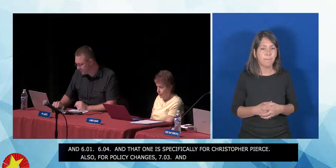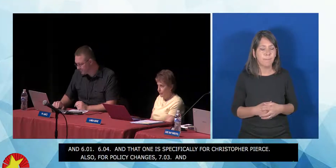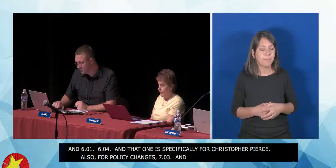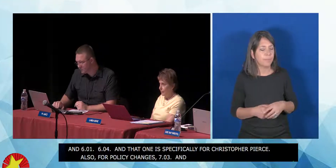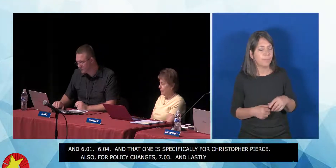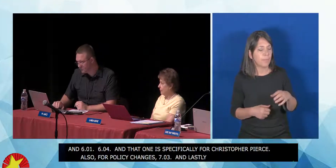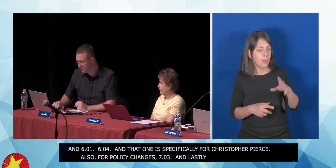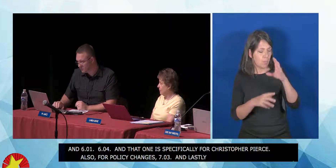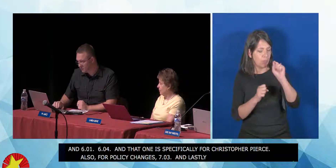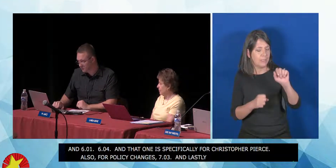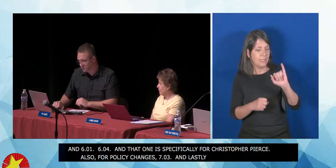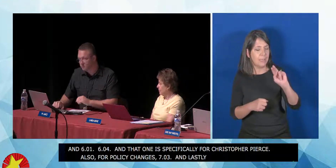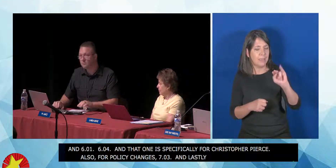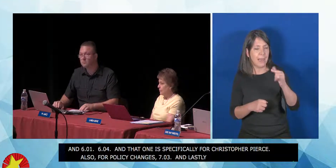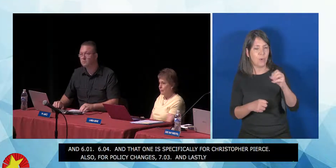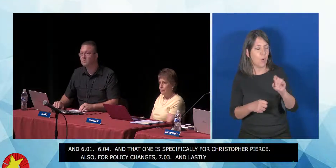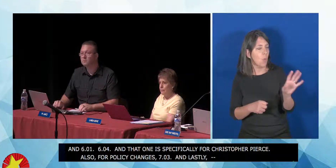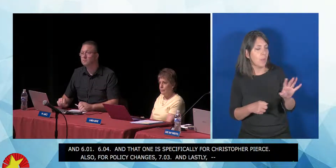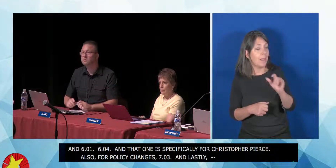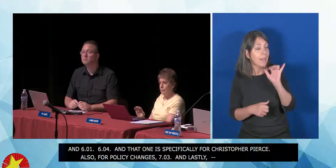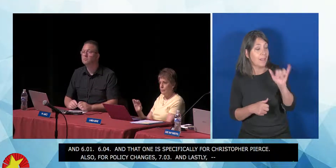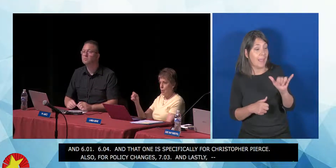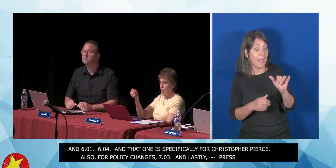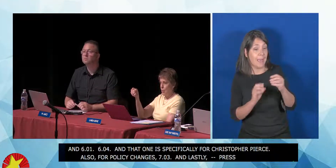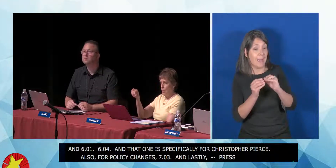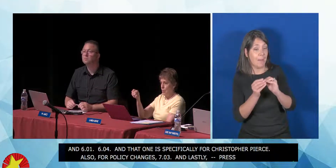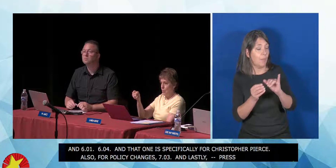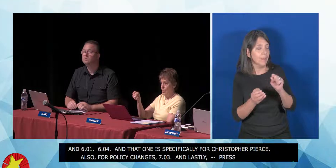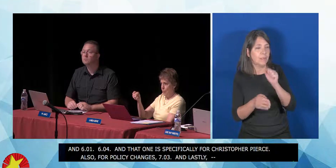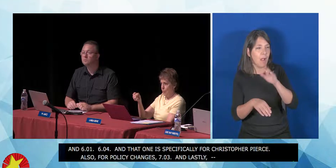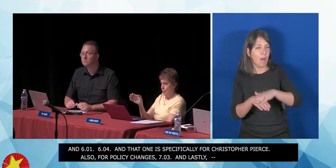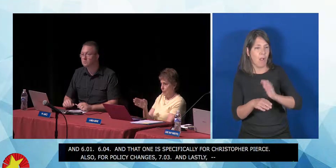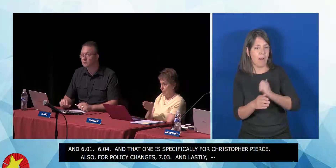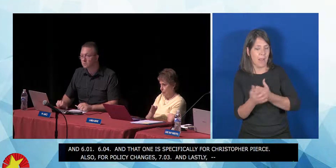agenda. 7.07. 703 is not on the consent agenda.